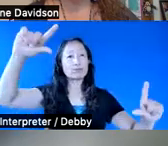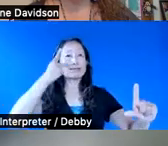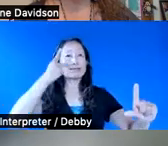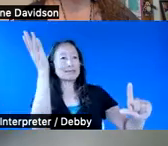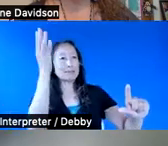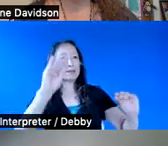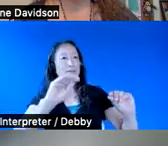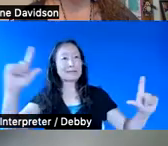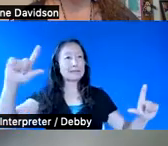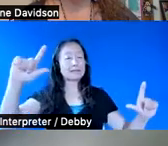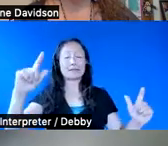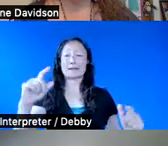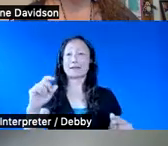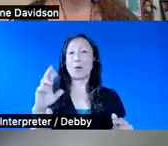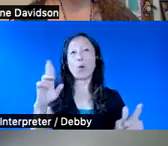question next.